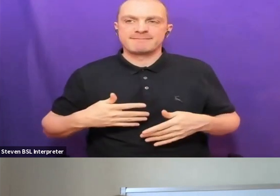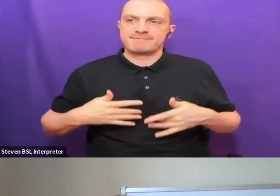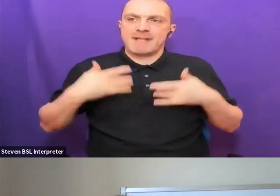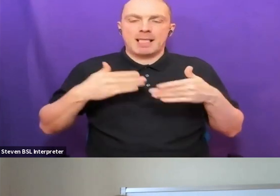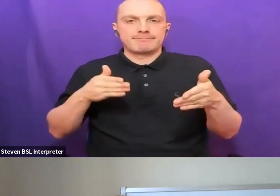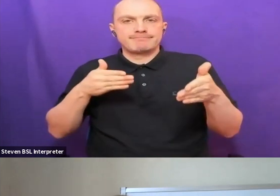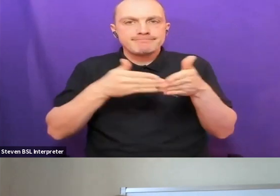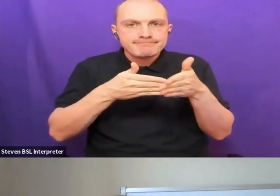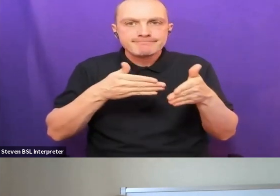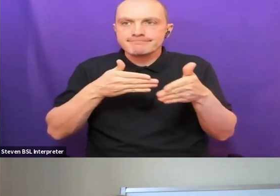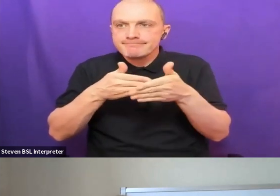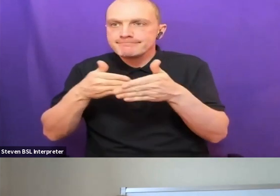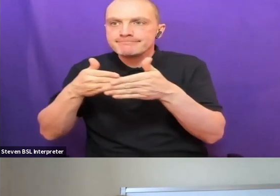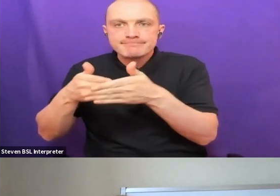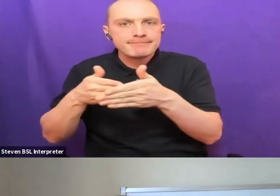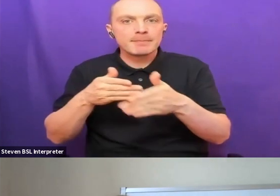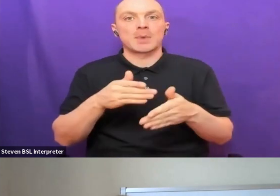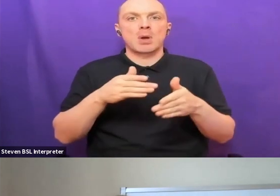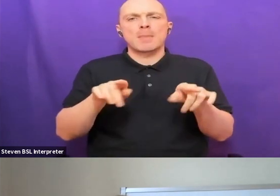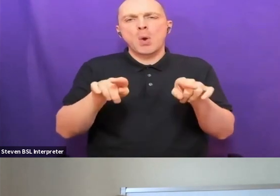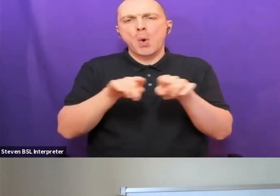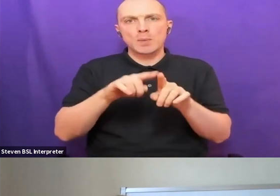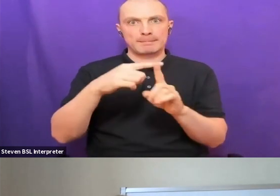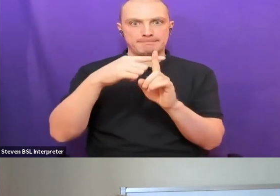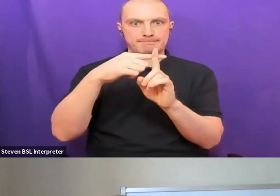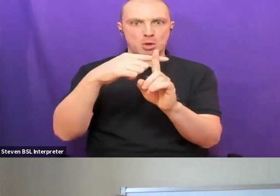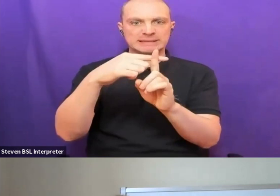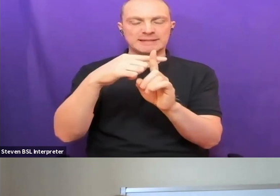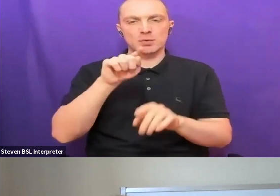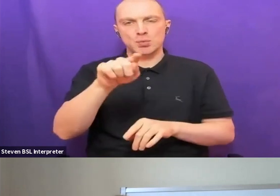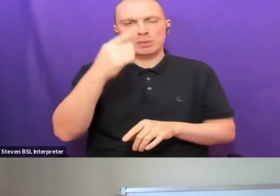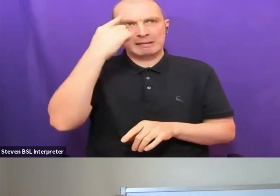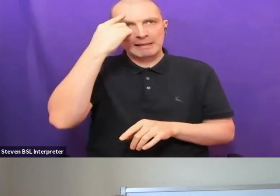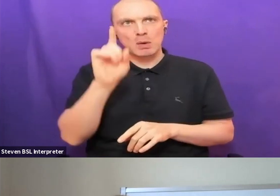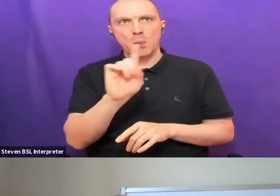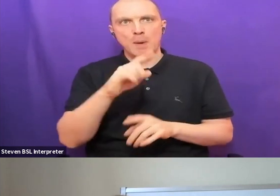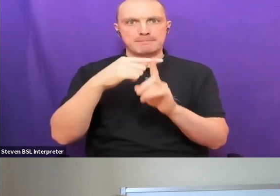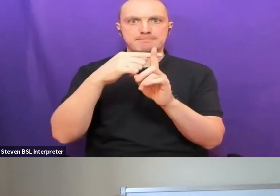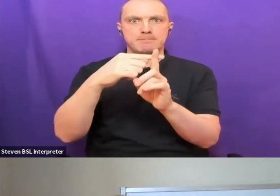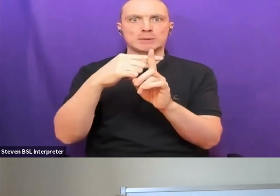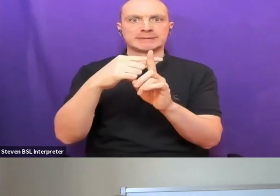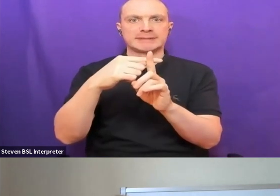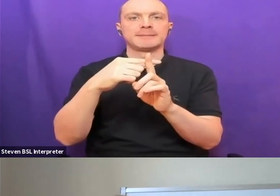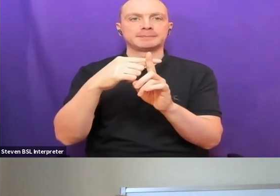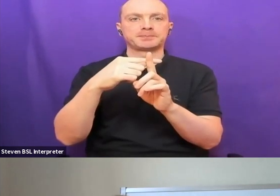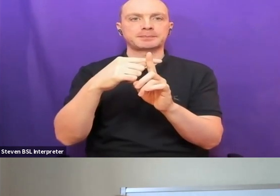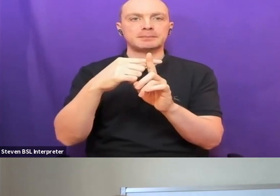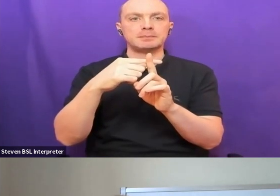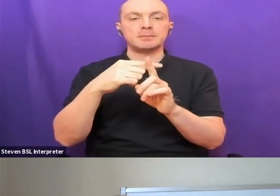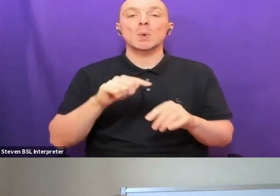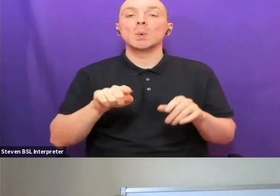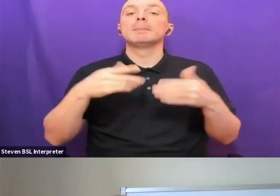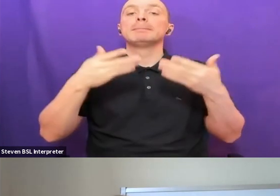of such an idea and a concept. As usual, to inform today's discussion, we put round one of our weekly